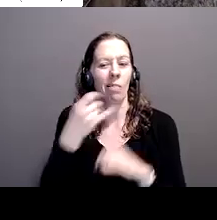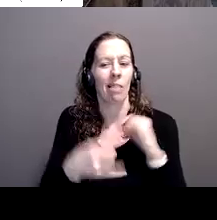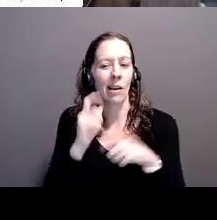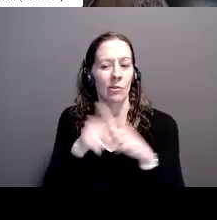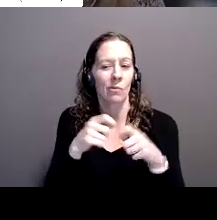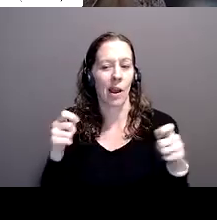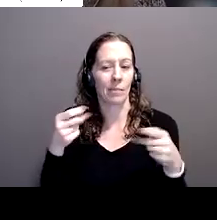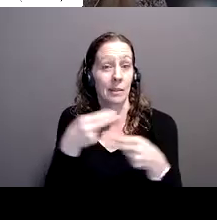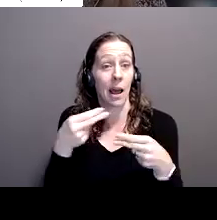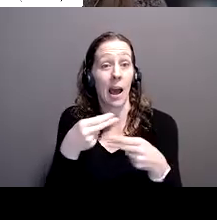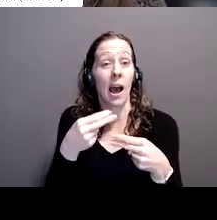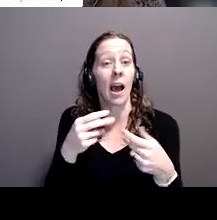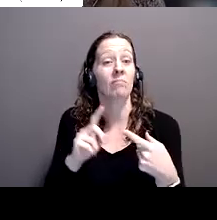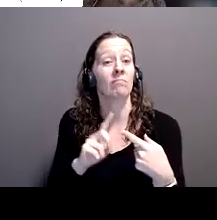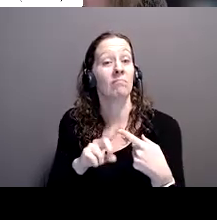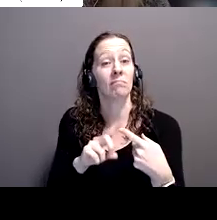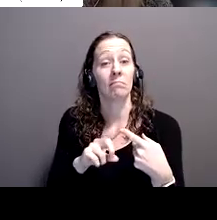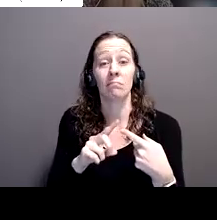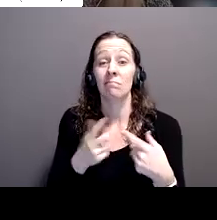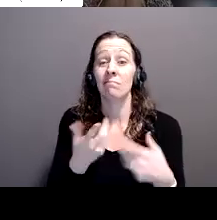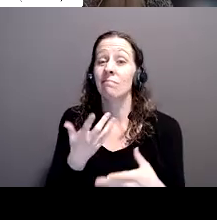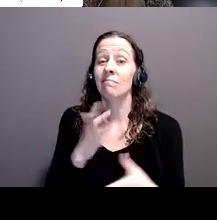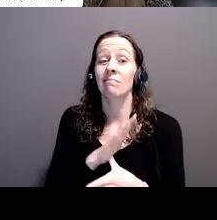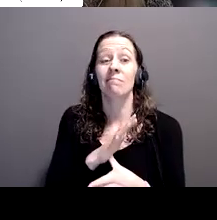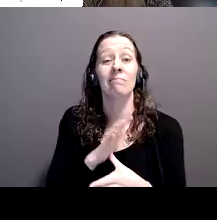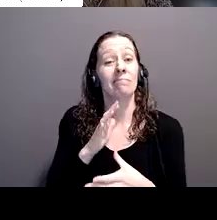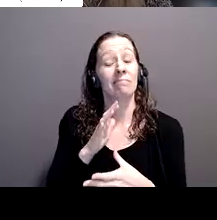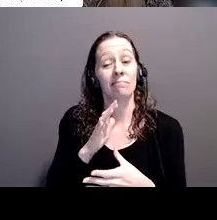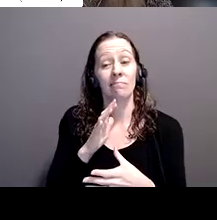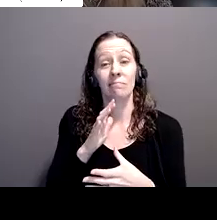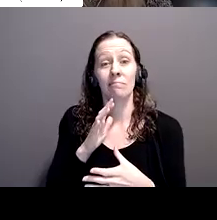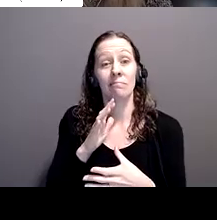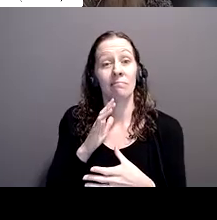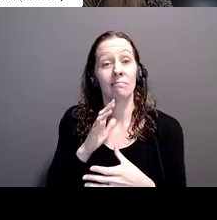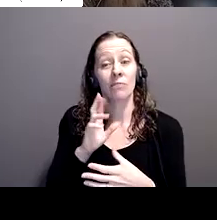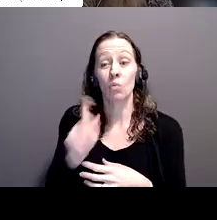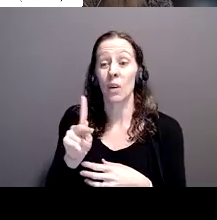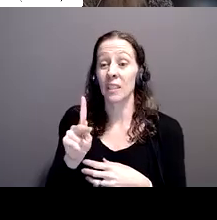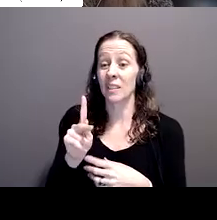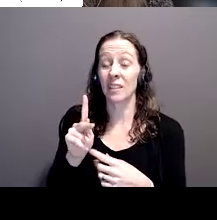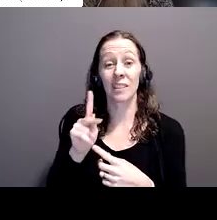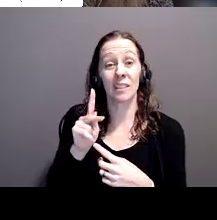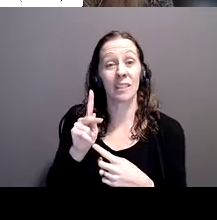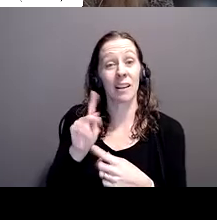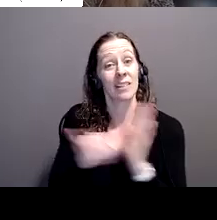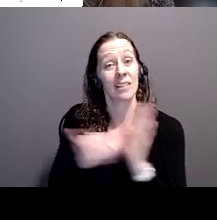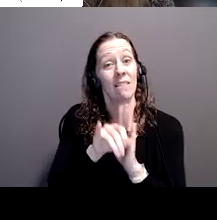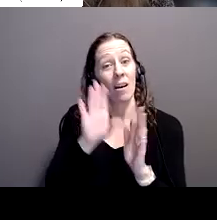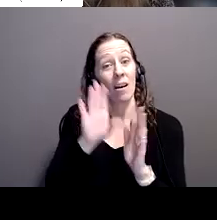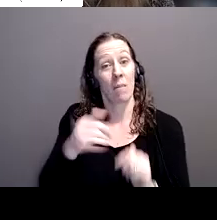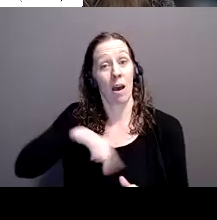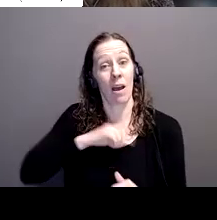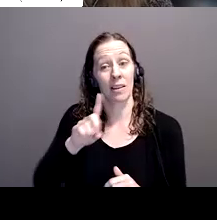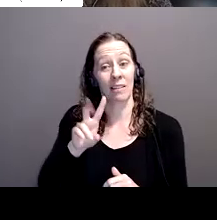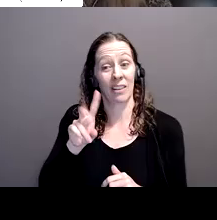the number one risk factor identified by the DVDRC over many years for